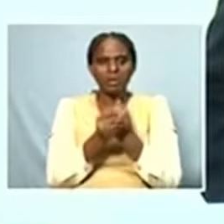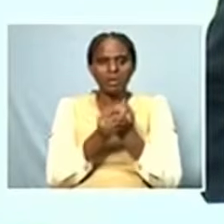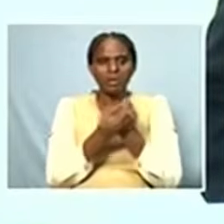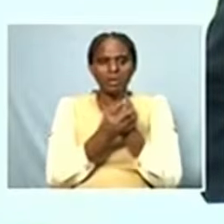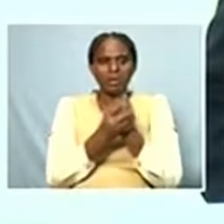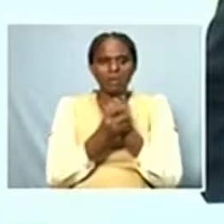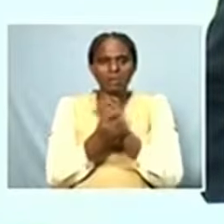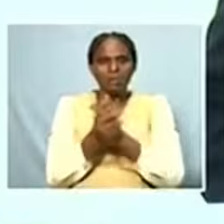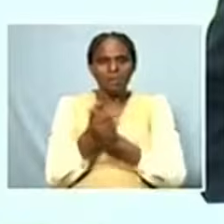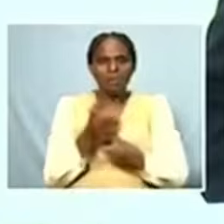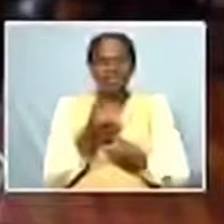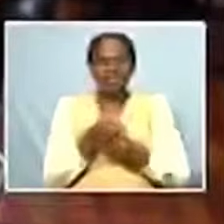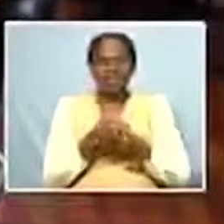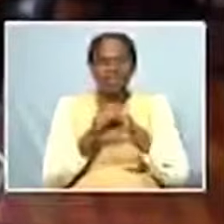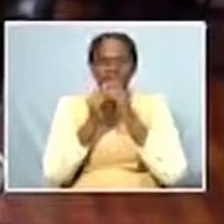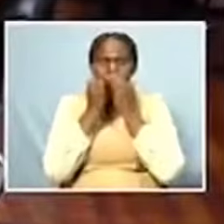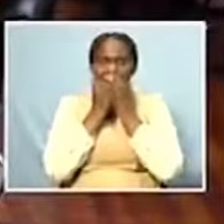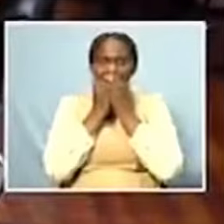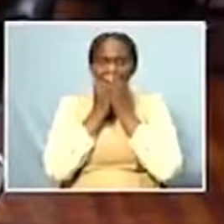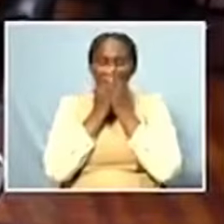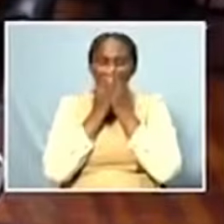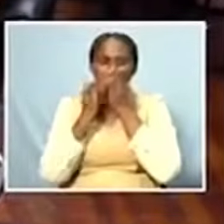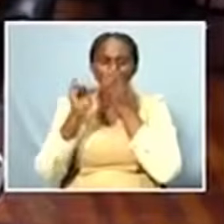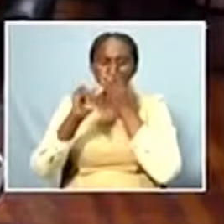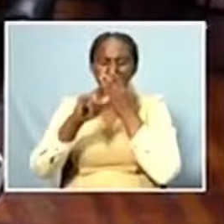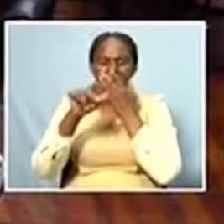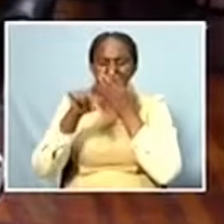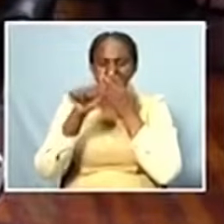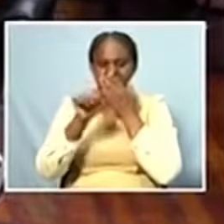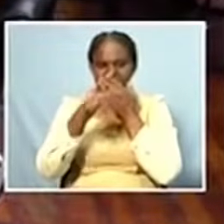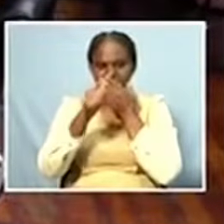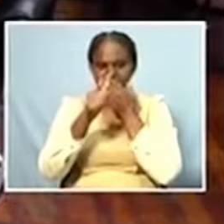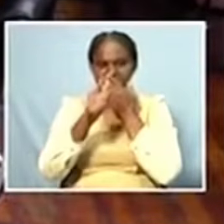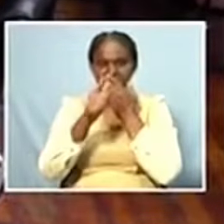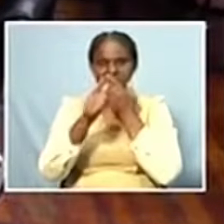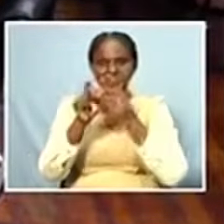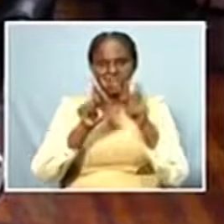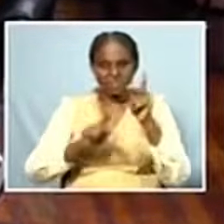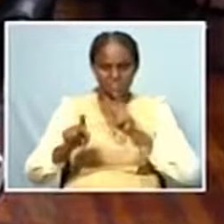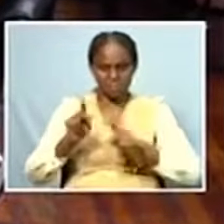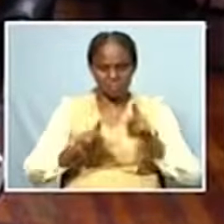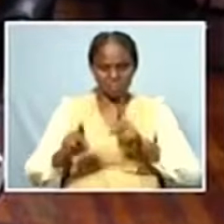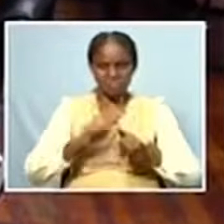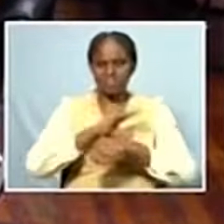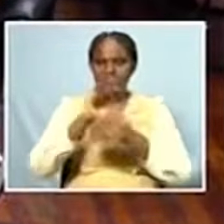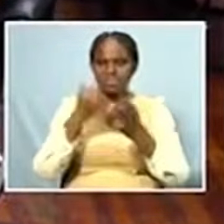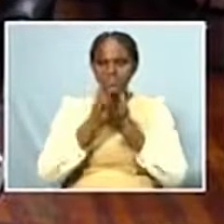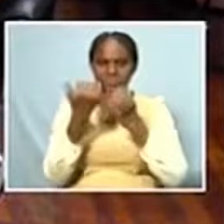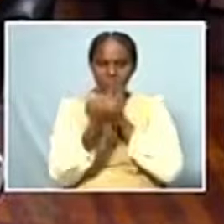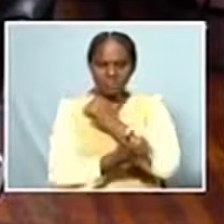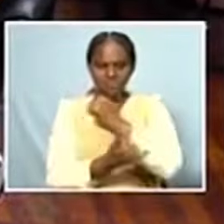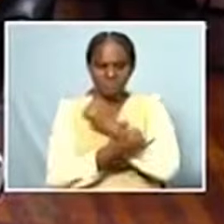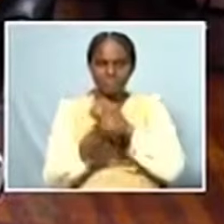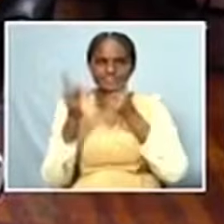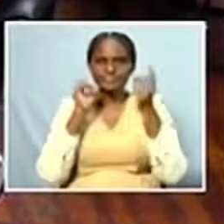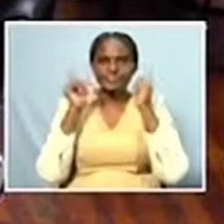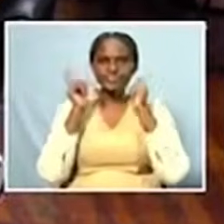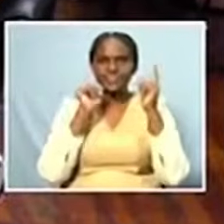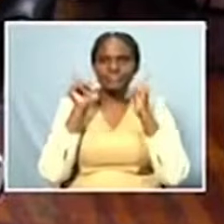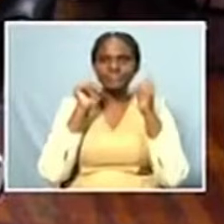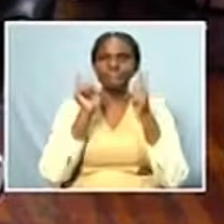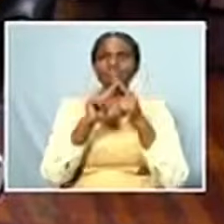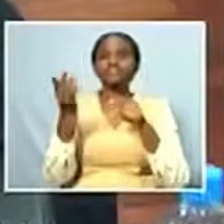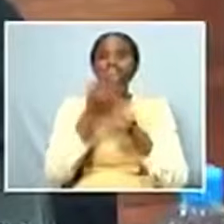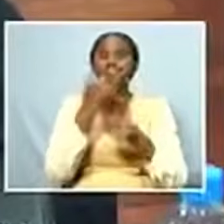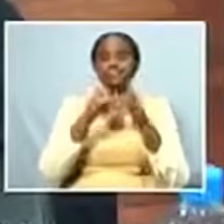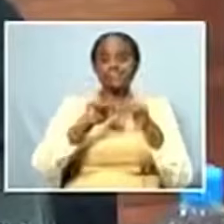Yes, Honorable. PS, your citizens all over the country, they are listening to you.